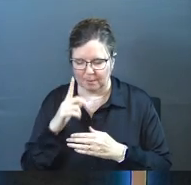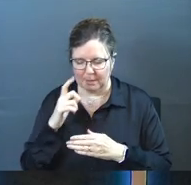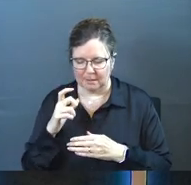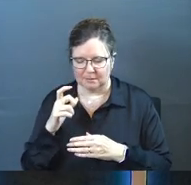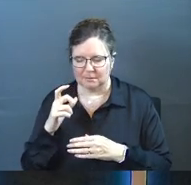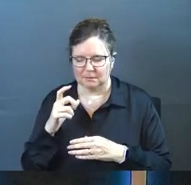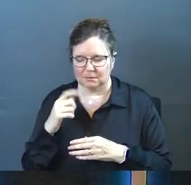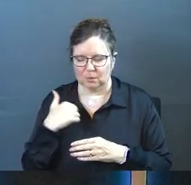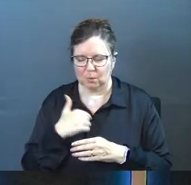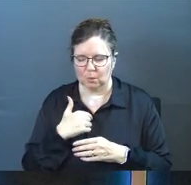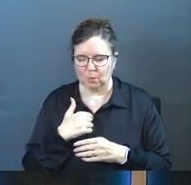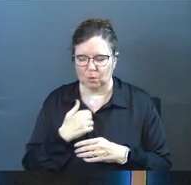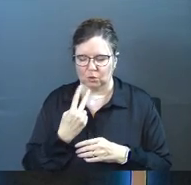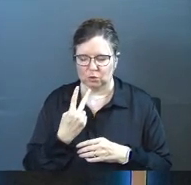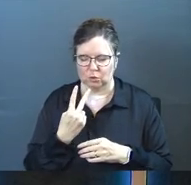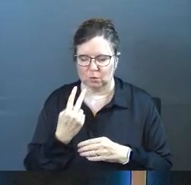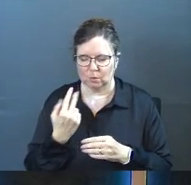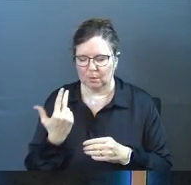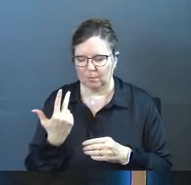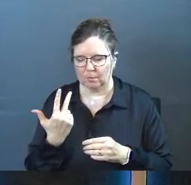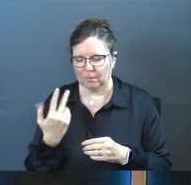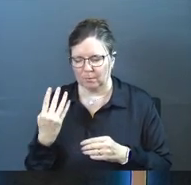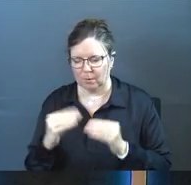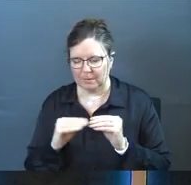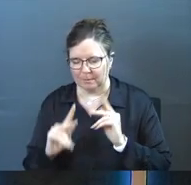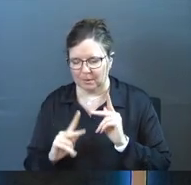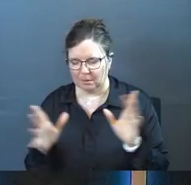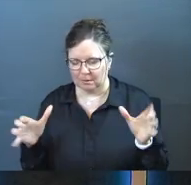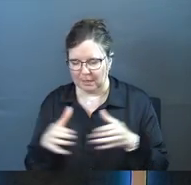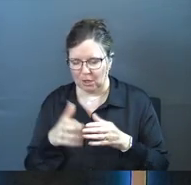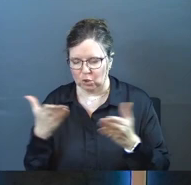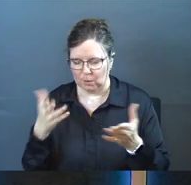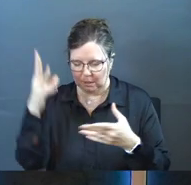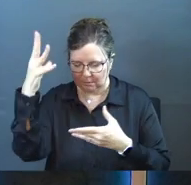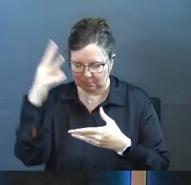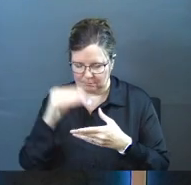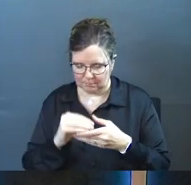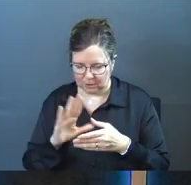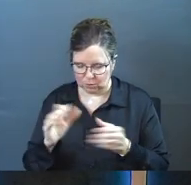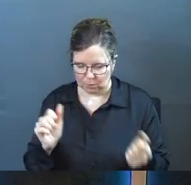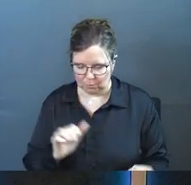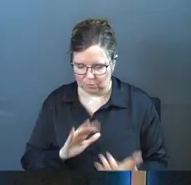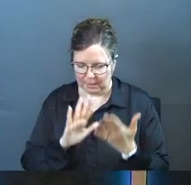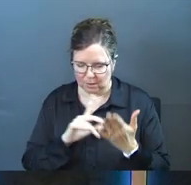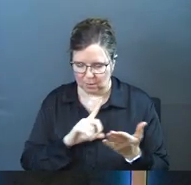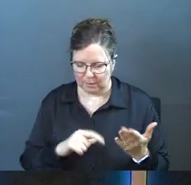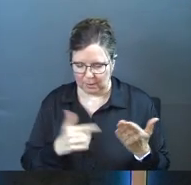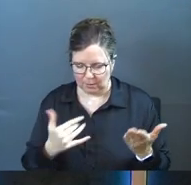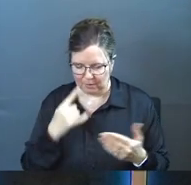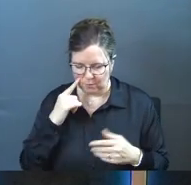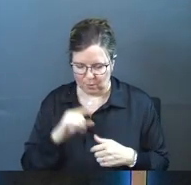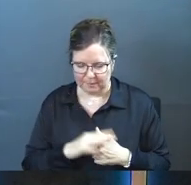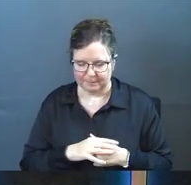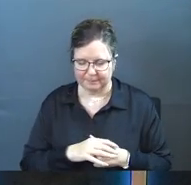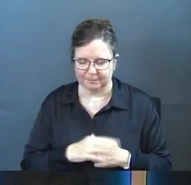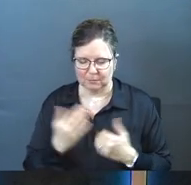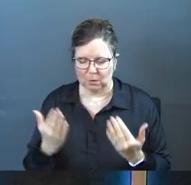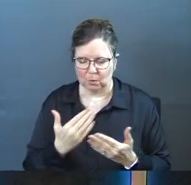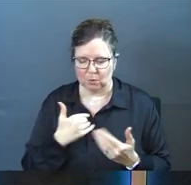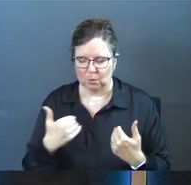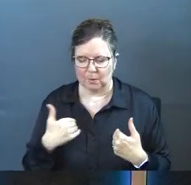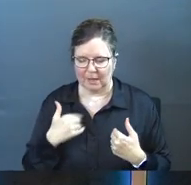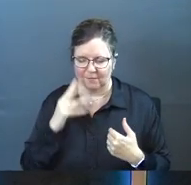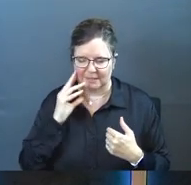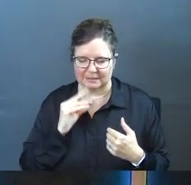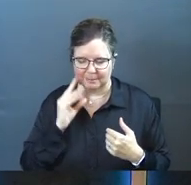is because where two or more are gathered, you are here in our midst. It is your presence, Lord, that we are here for. We're here to